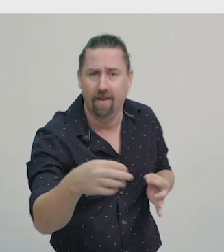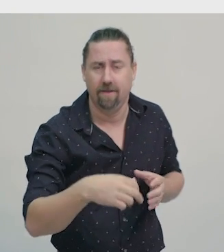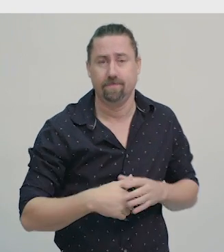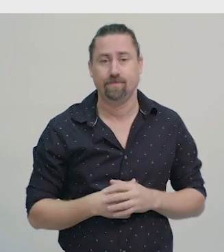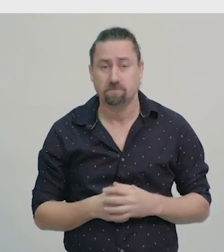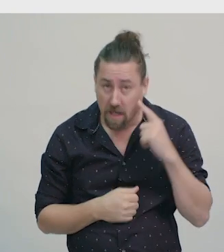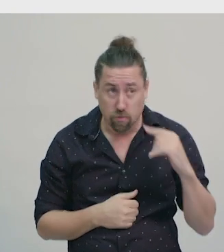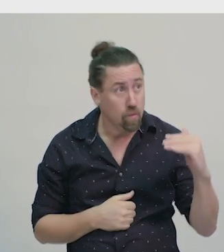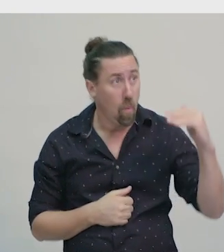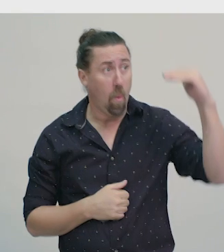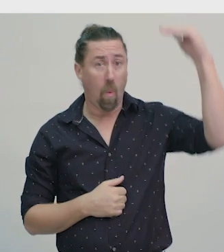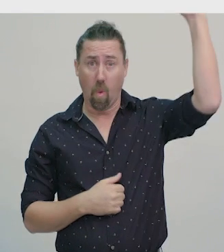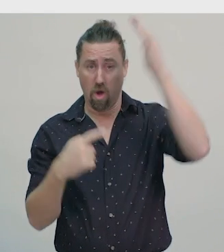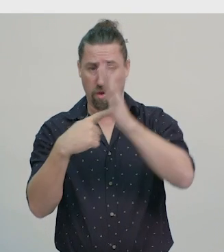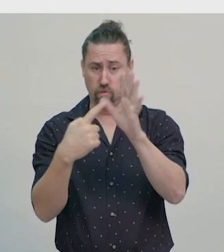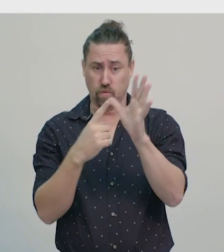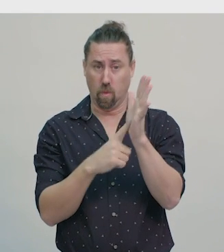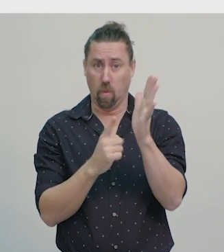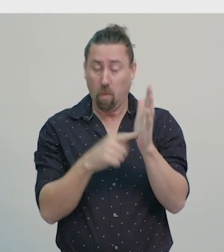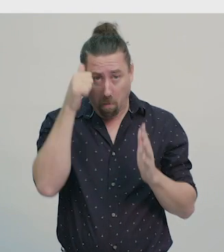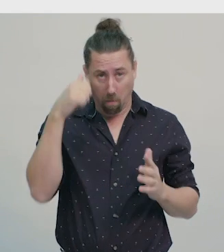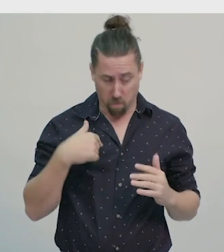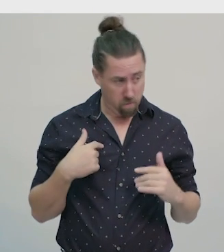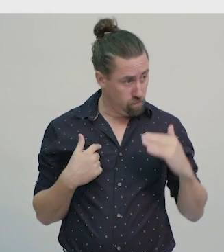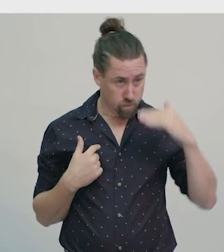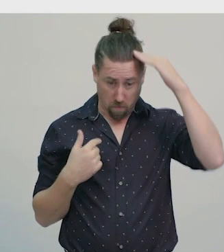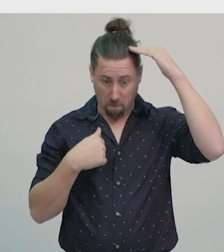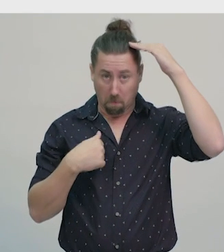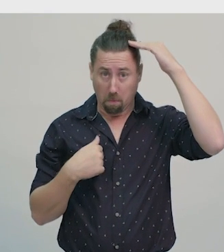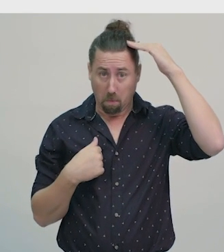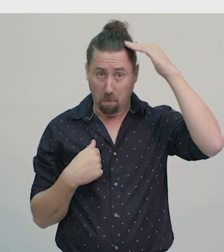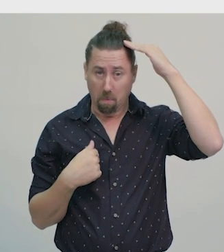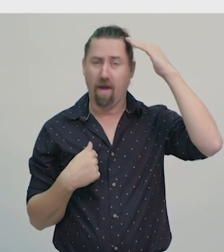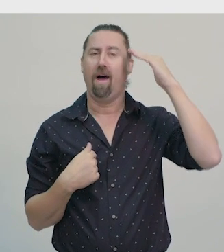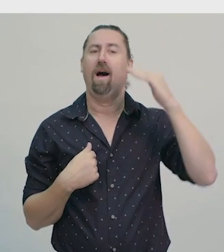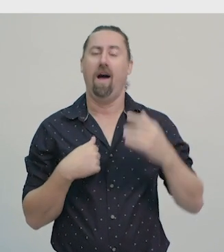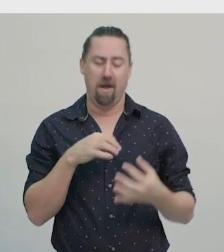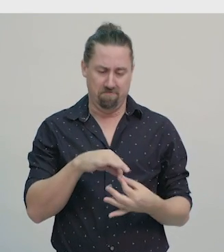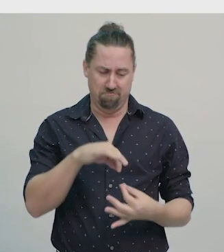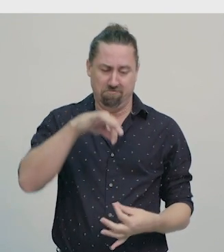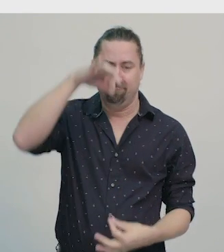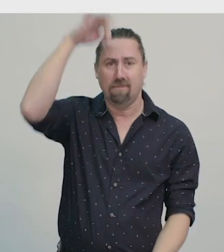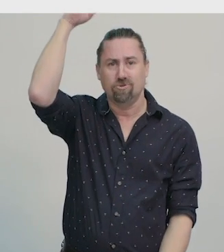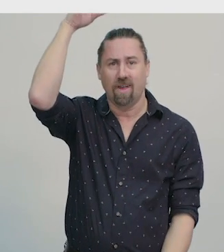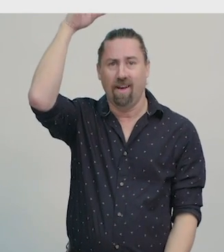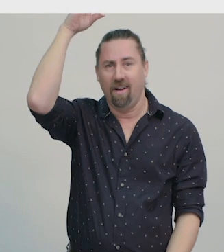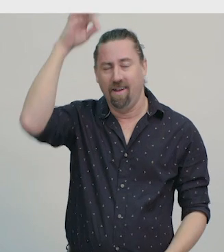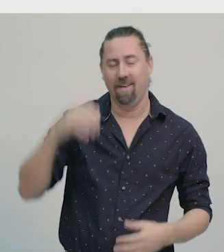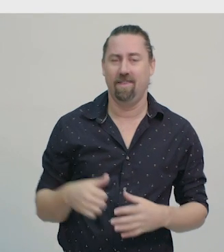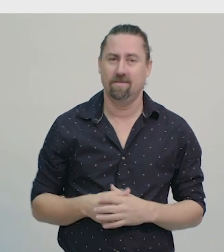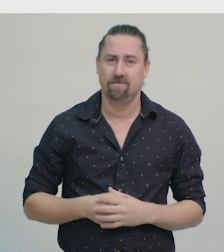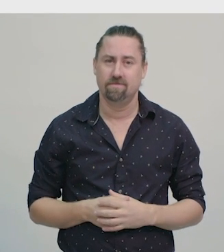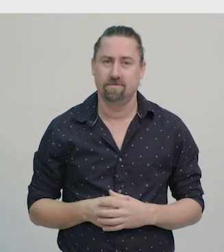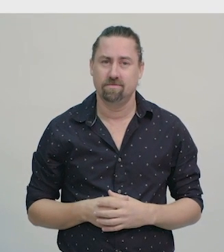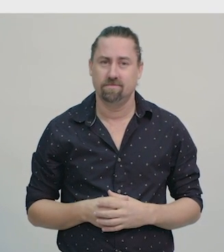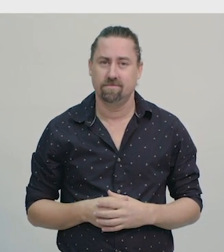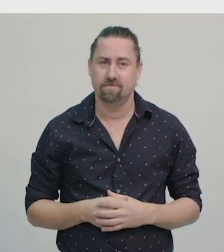things are. When we are measuring mass, we are measuring how heavy or light things